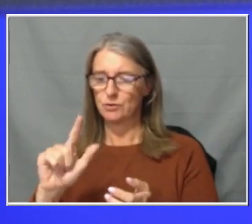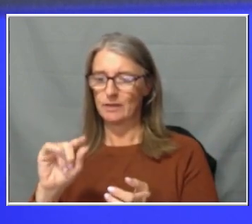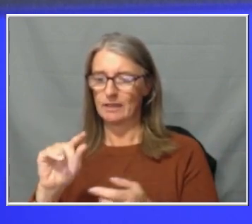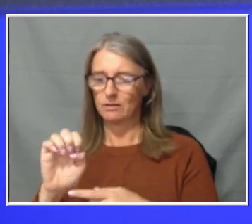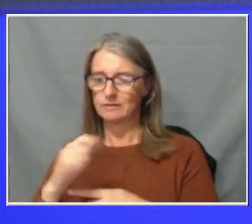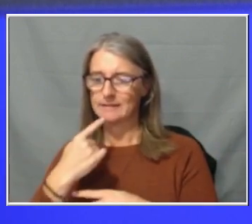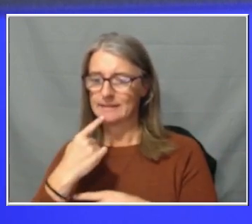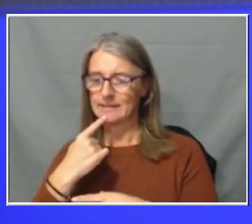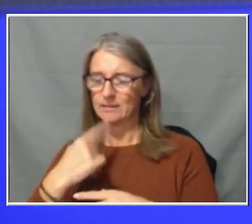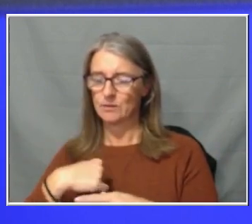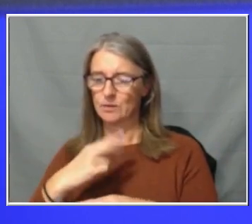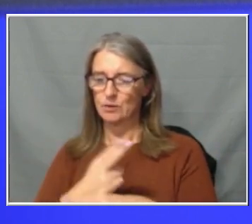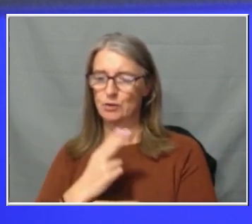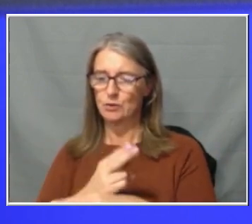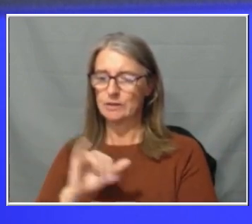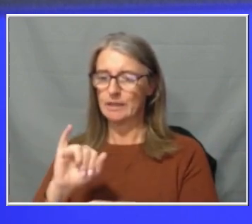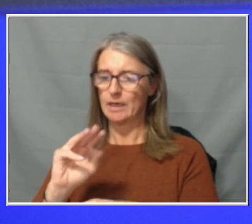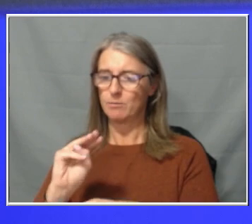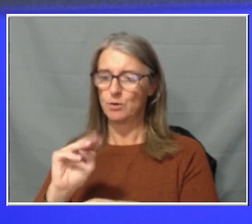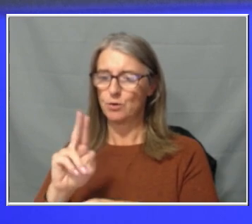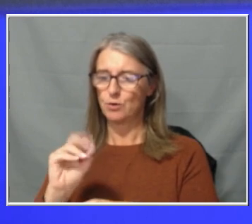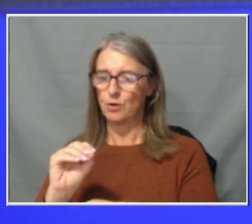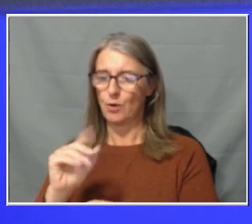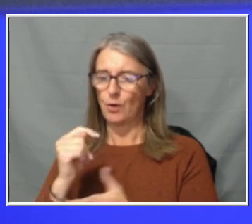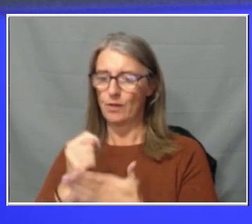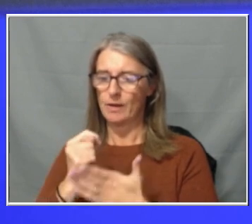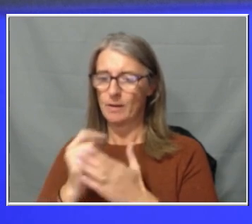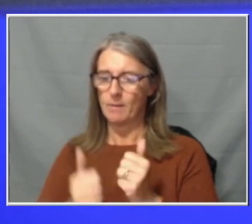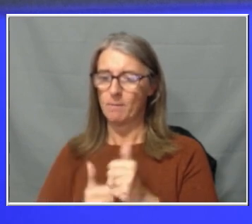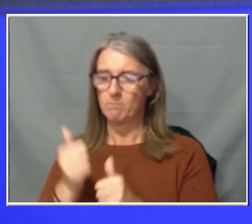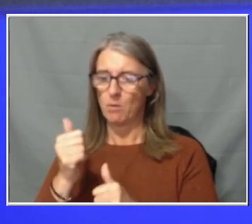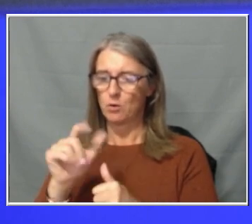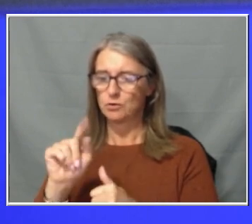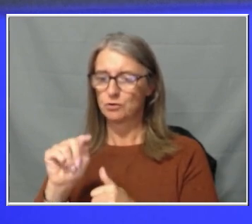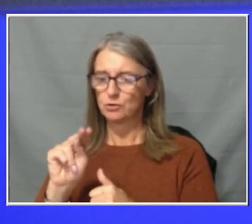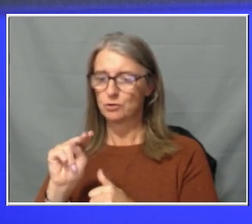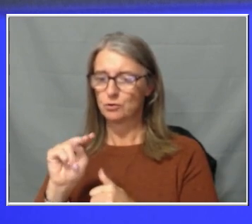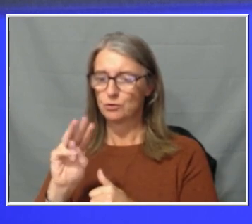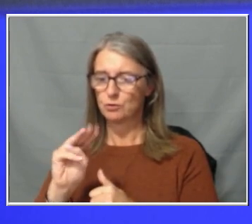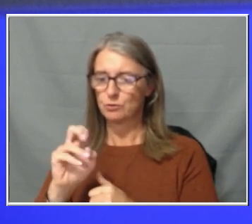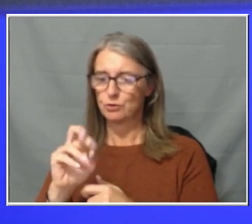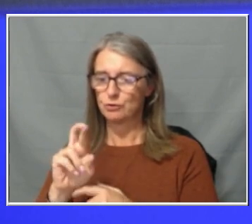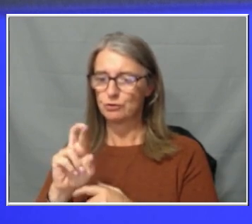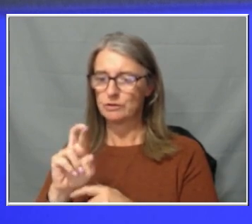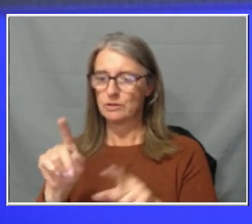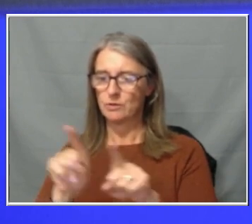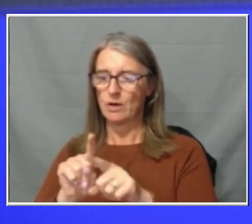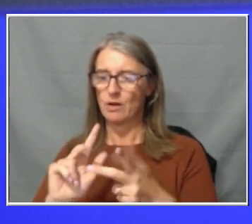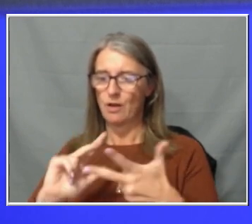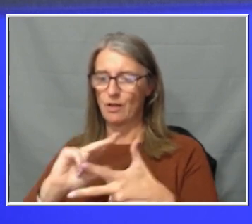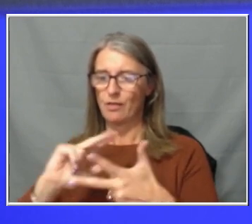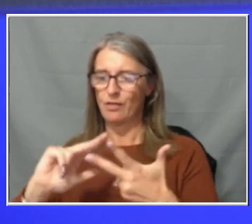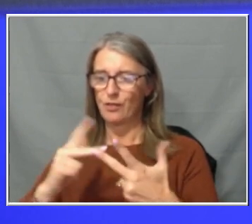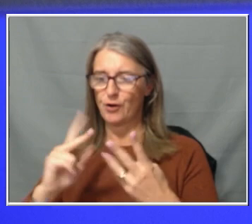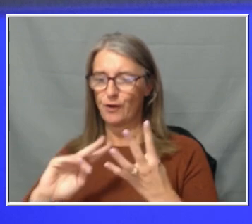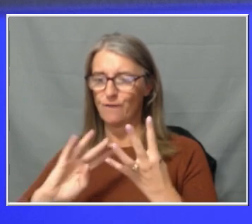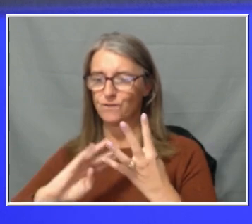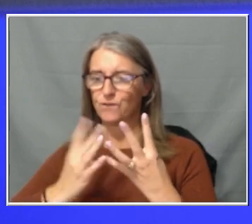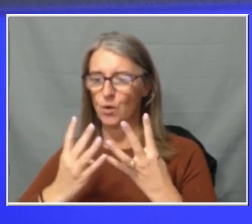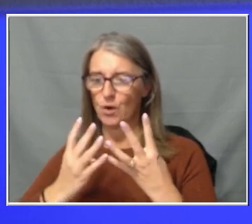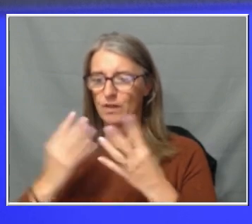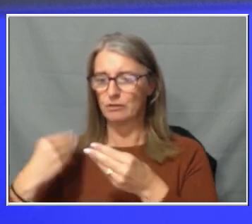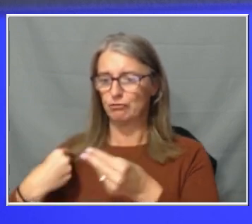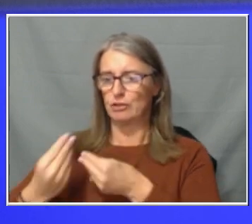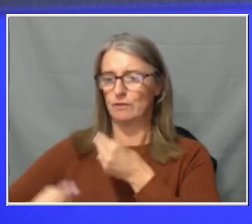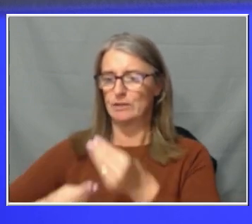are we using immunotherapy in most solid tumors, but we're on our 3rd or 4th generation of immunotherapy,